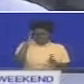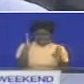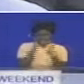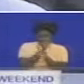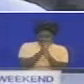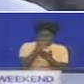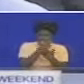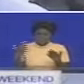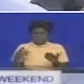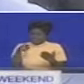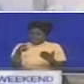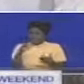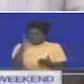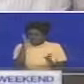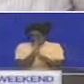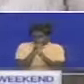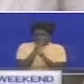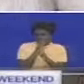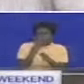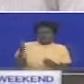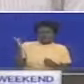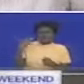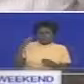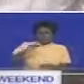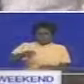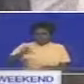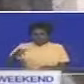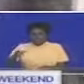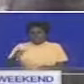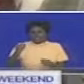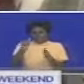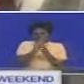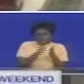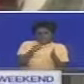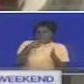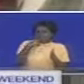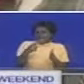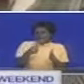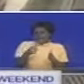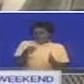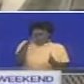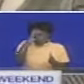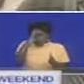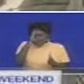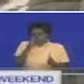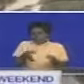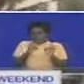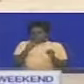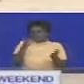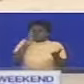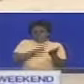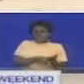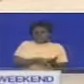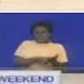mengine wanafichilia. Former counter-terrorism field agent Mbijiwe Mwenda faults the police service for what he calls a police coup that could